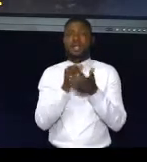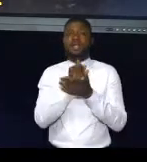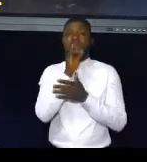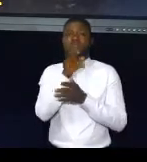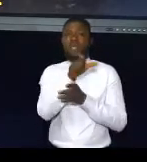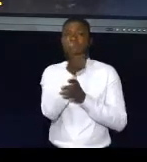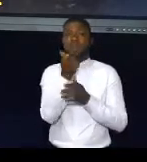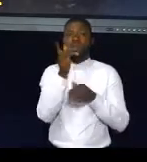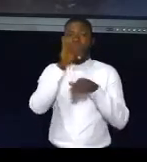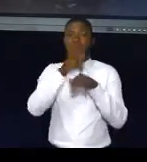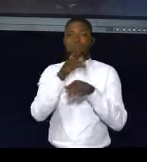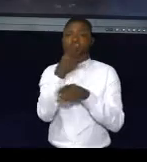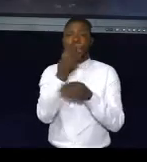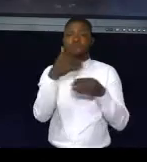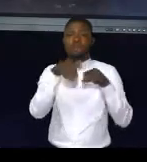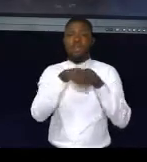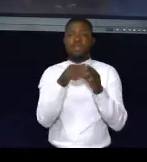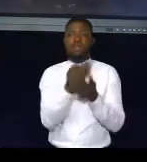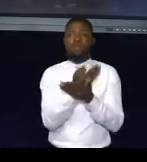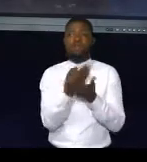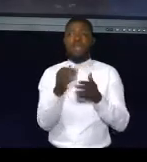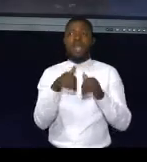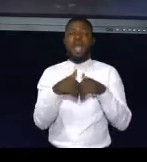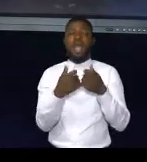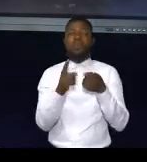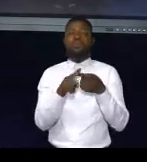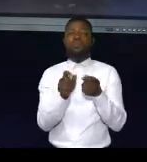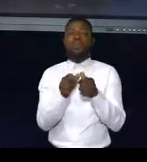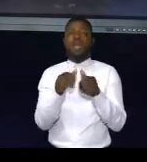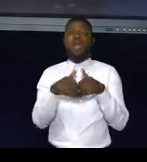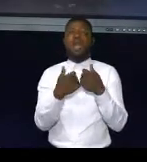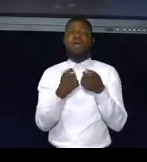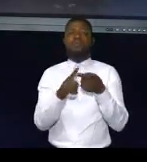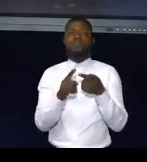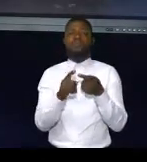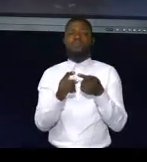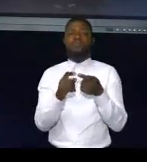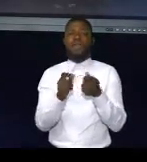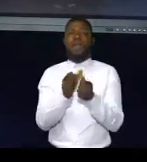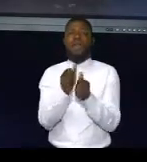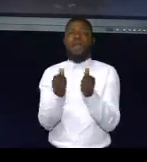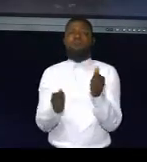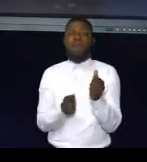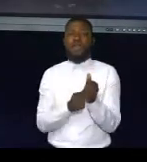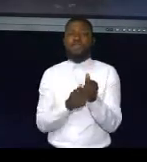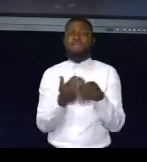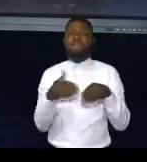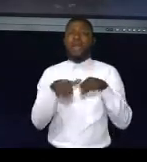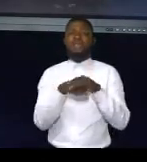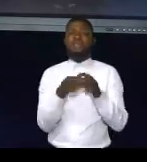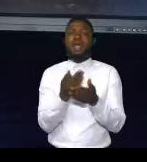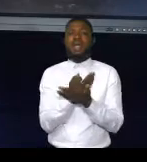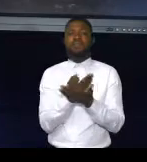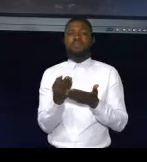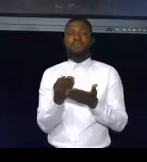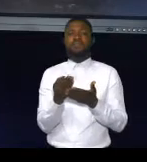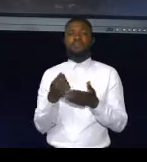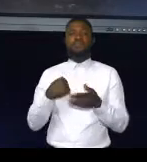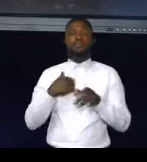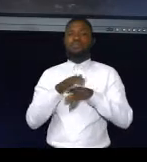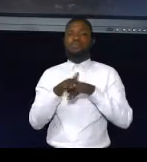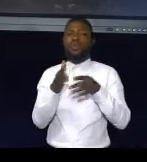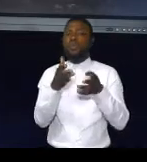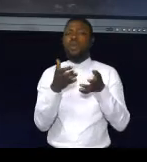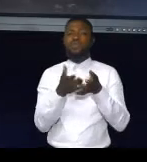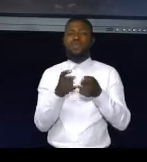That's another effect of marital failure. Then, how do we avoid marital failure? We